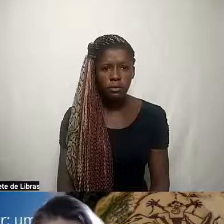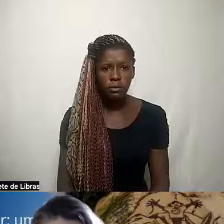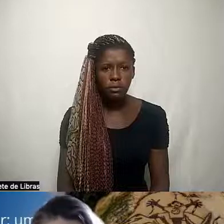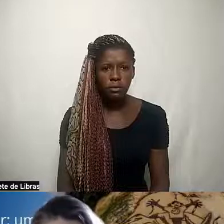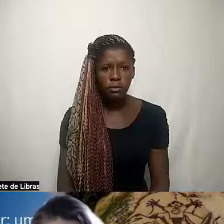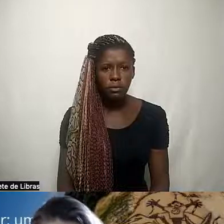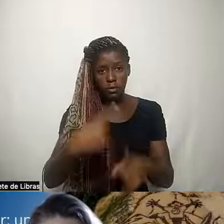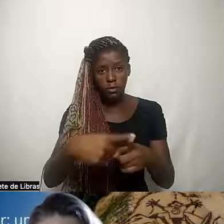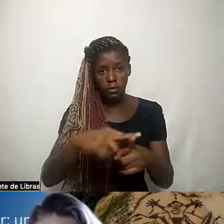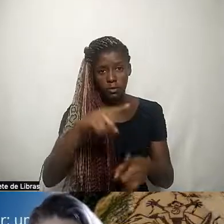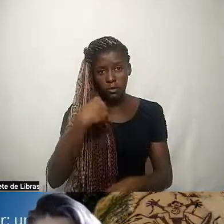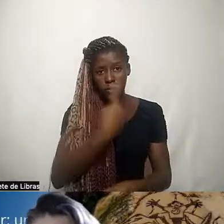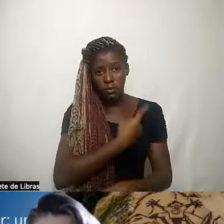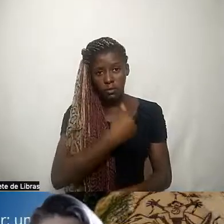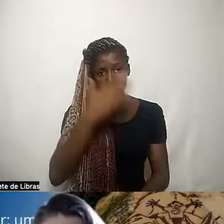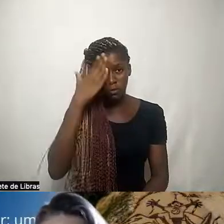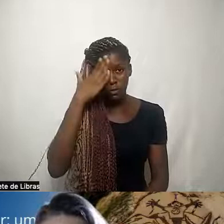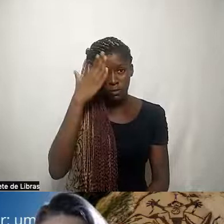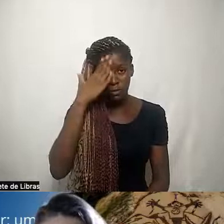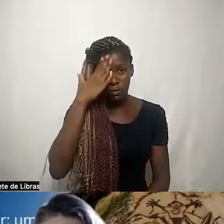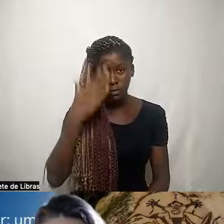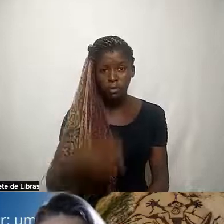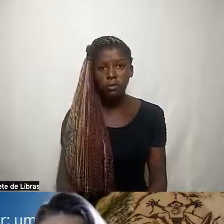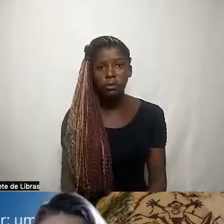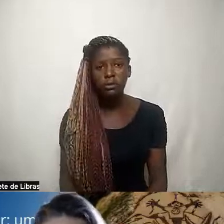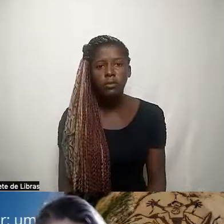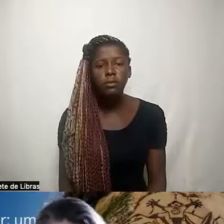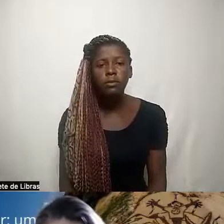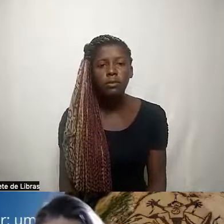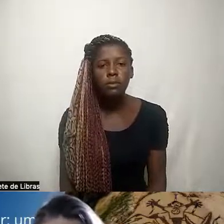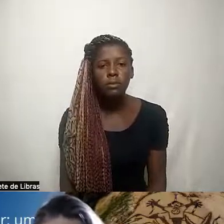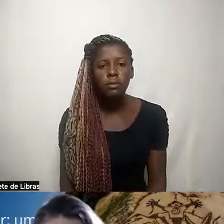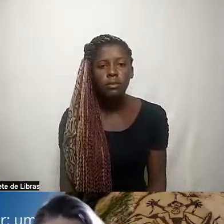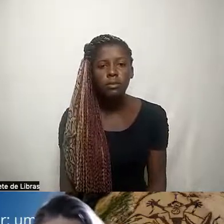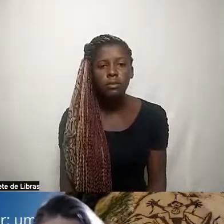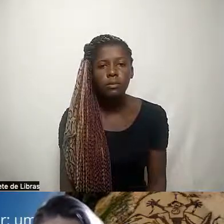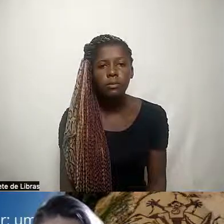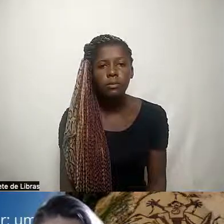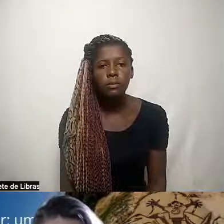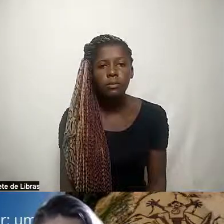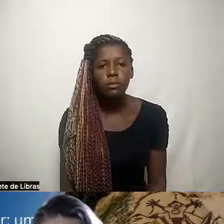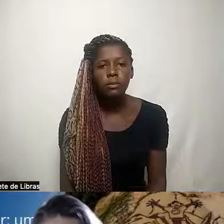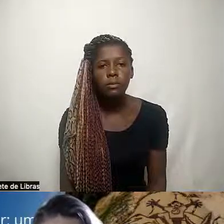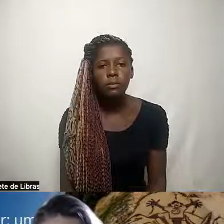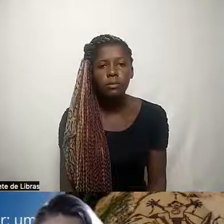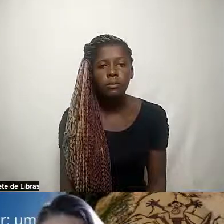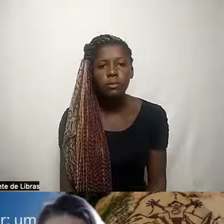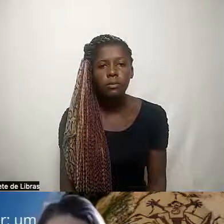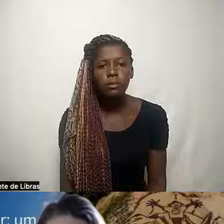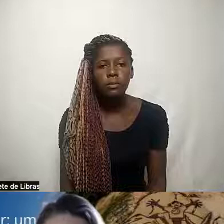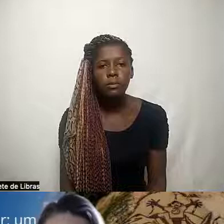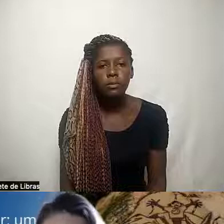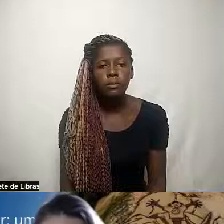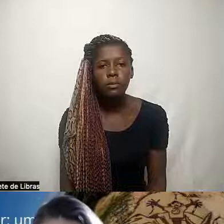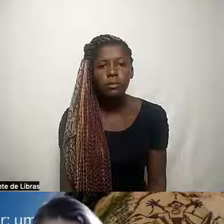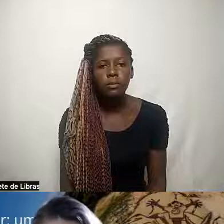complex activity to scuba dive and perceive all the difficulties and the problems of developing some work inside the